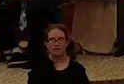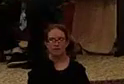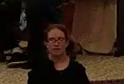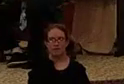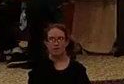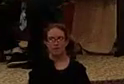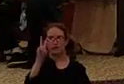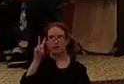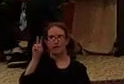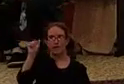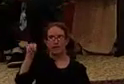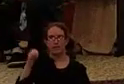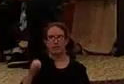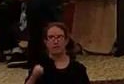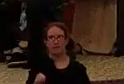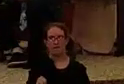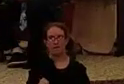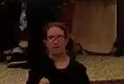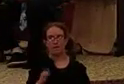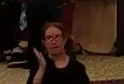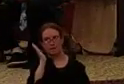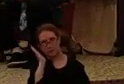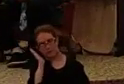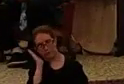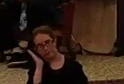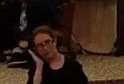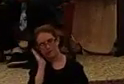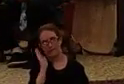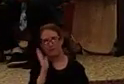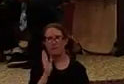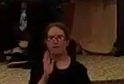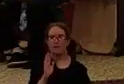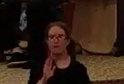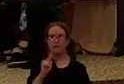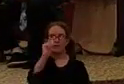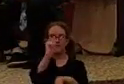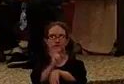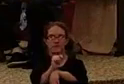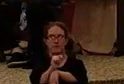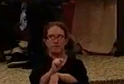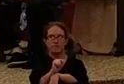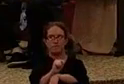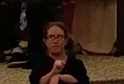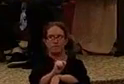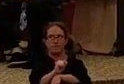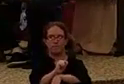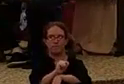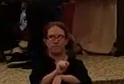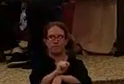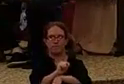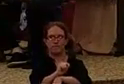Amen. 2 o'clock in the morning, laying on my back in an old tabernacle.